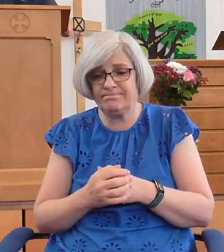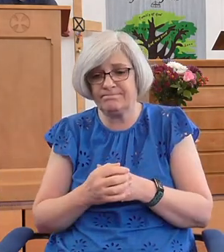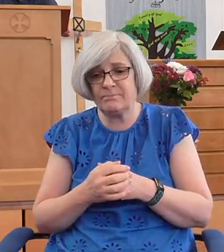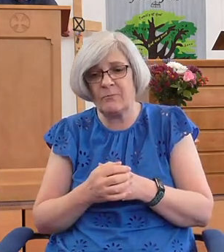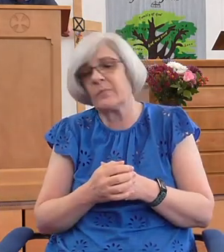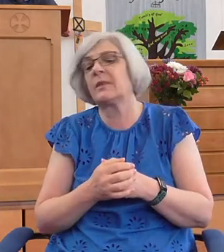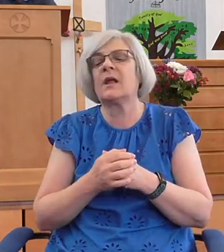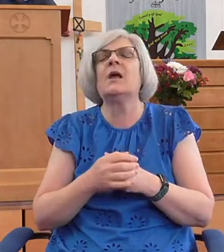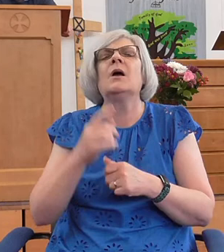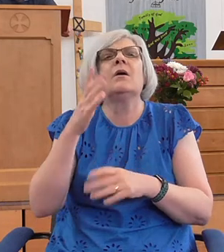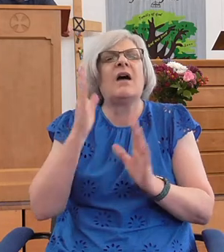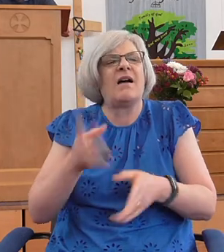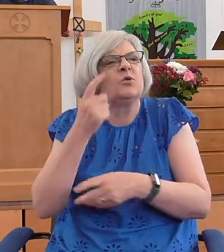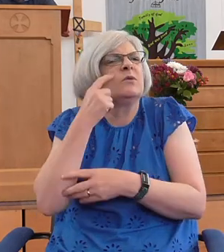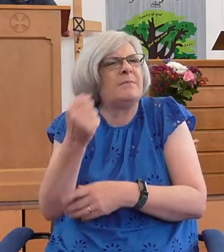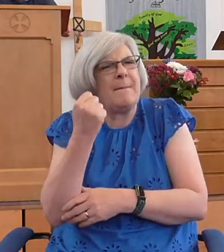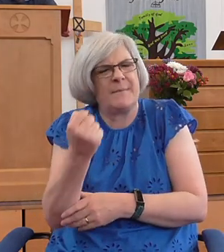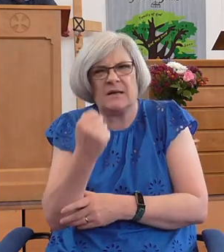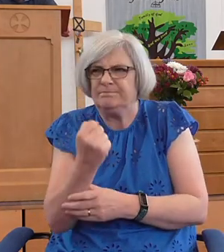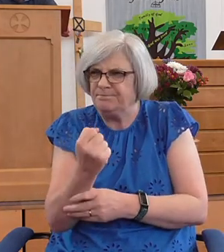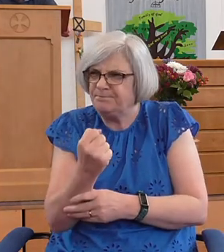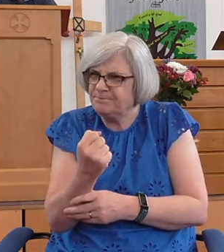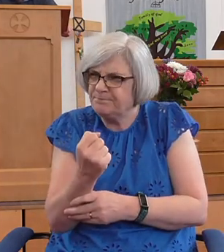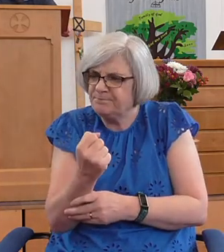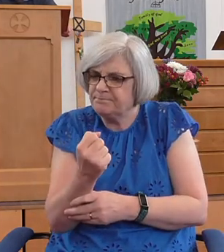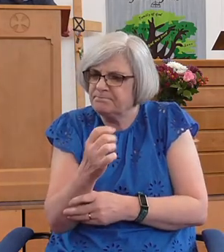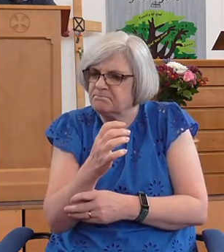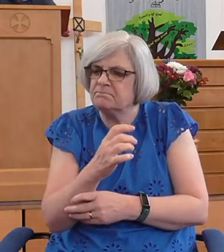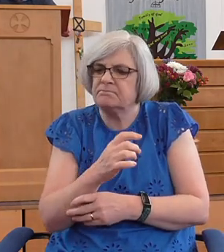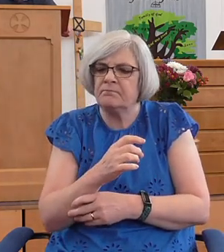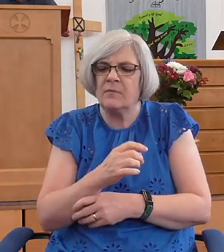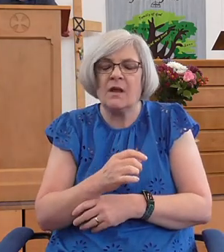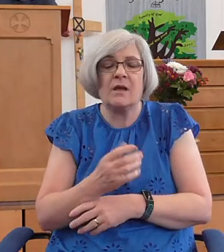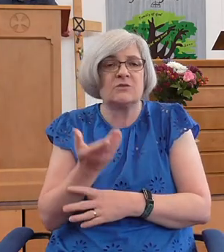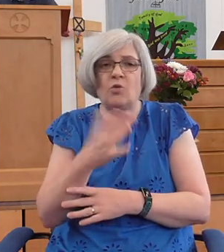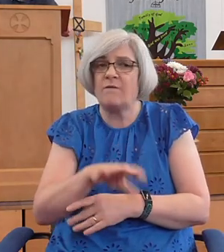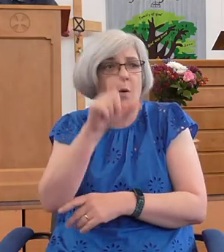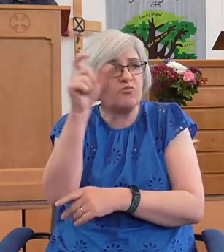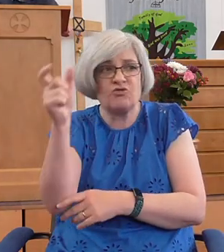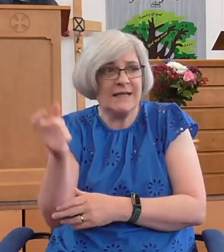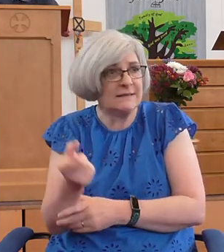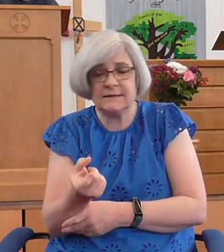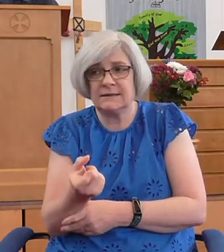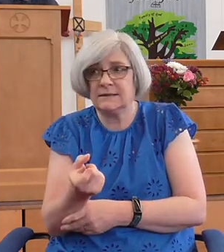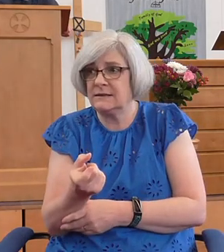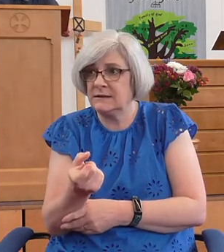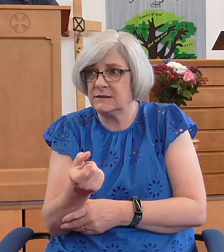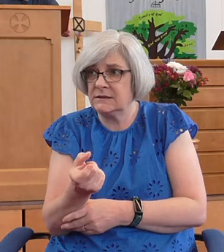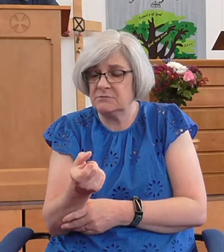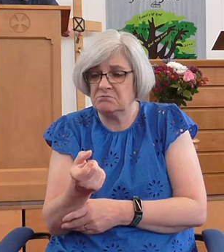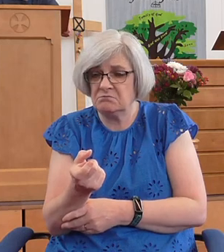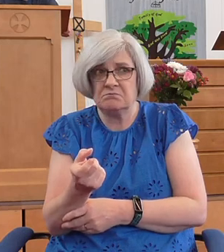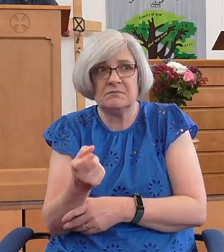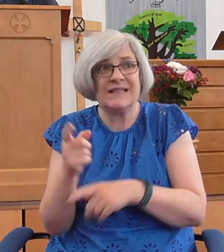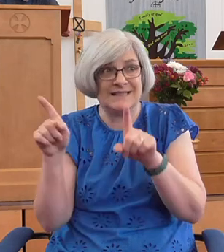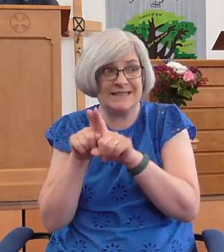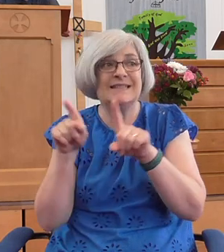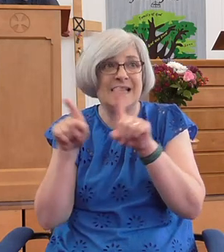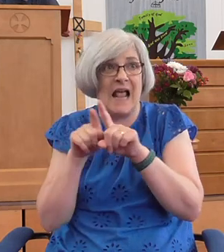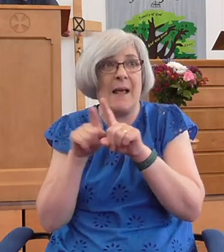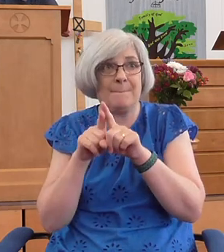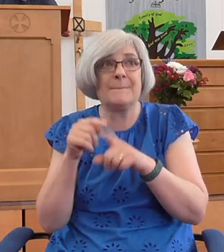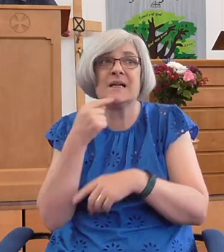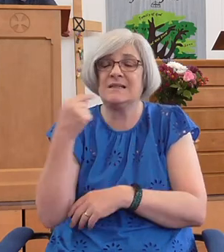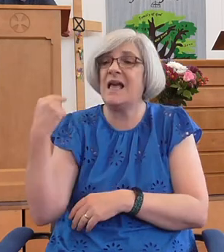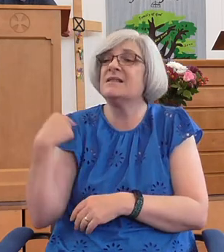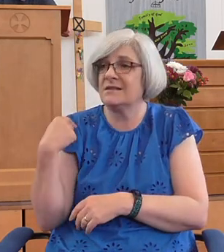We need to remember that none of this comes from Christ, who is the same